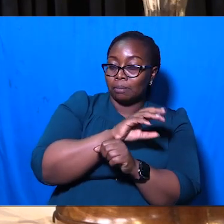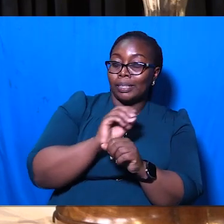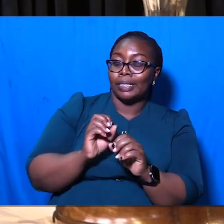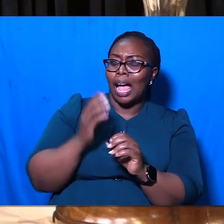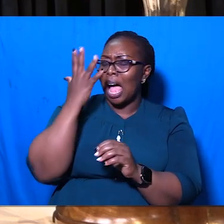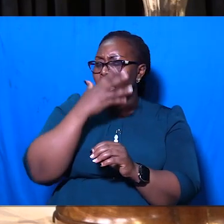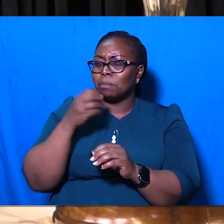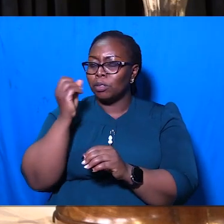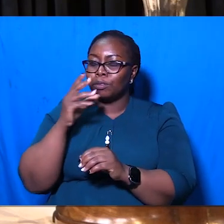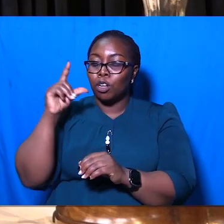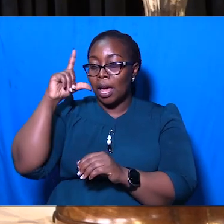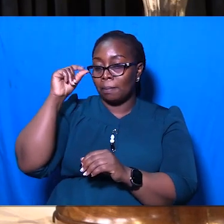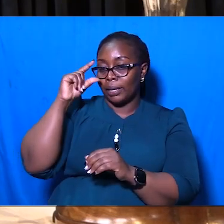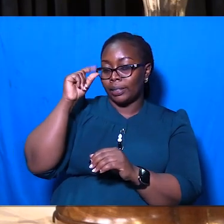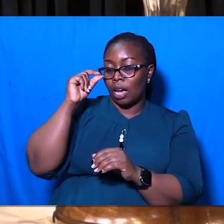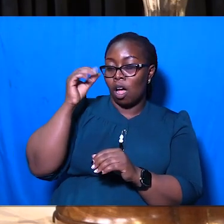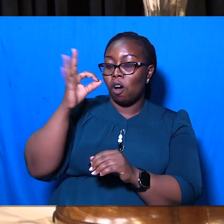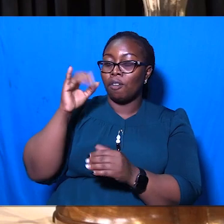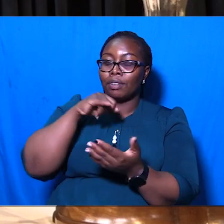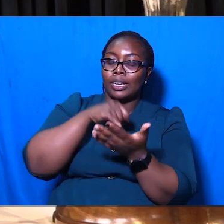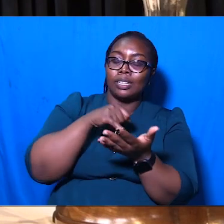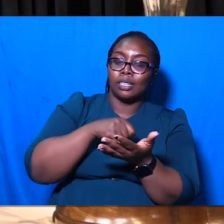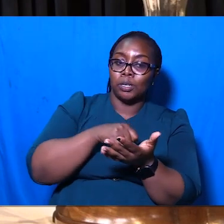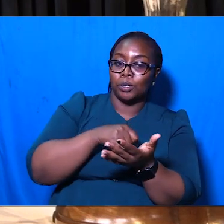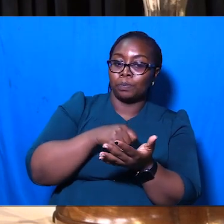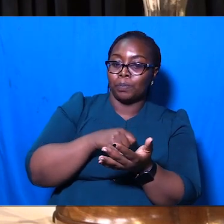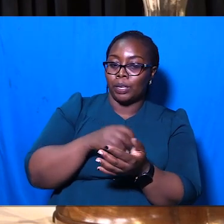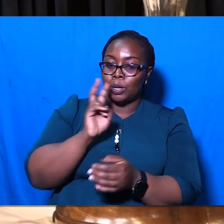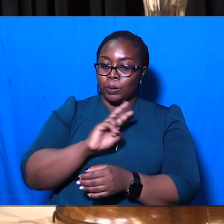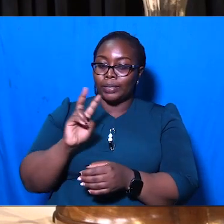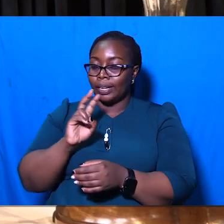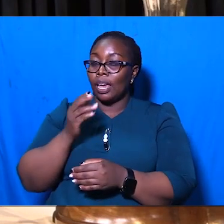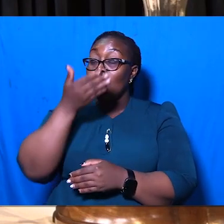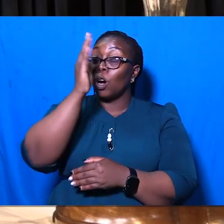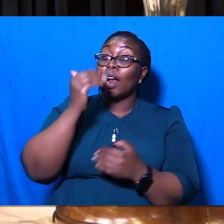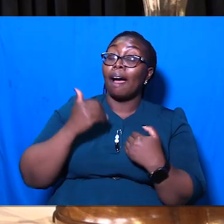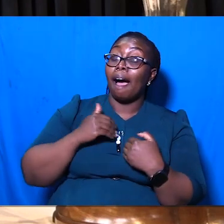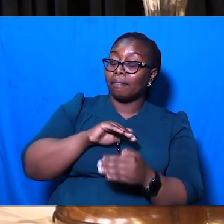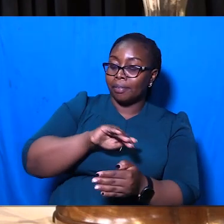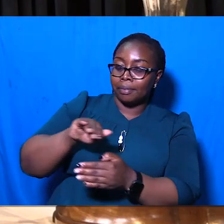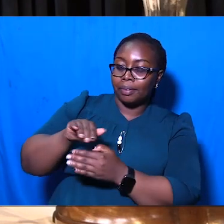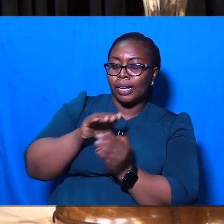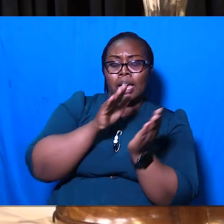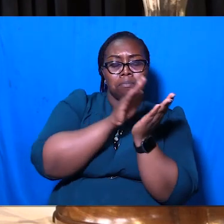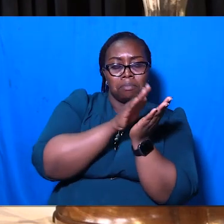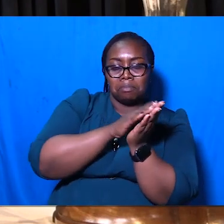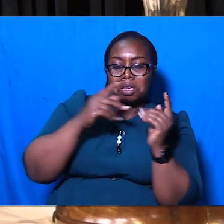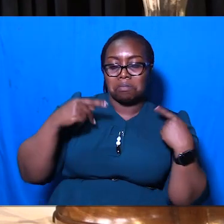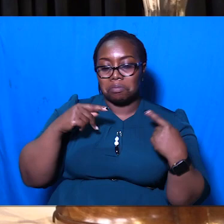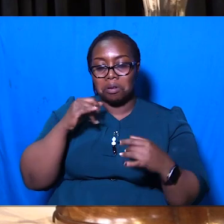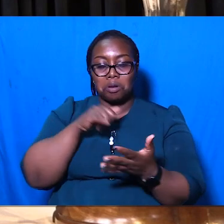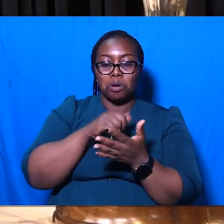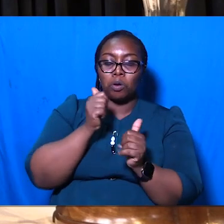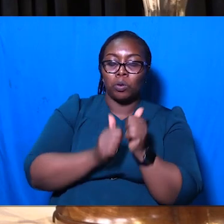the teaching of the remnants, you know, that God has remnants. And then today, we are looking at the subject, the fact that